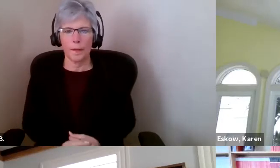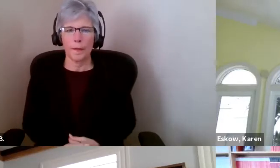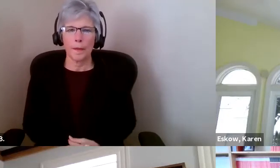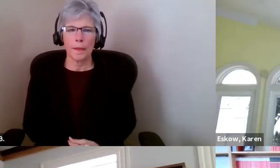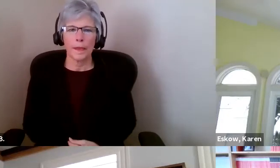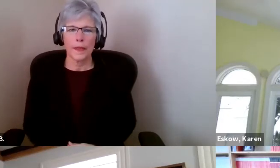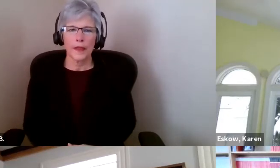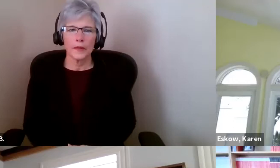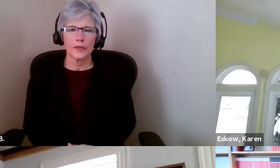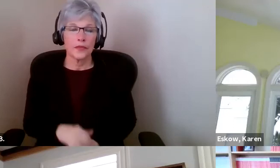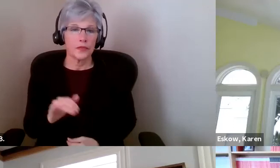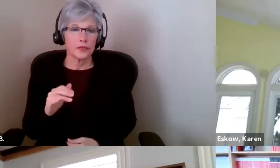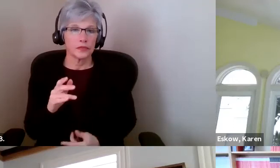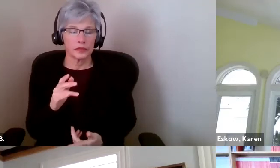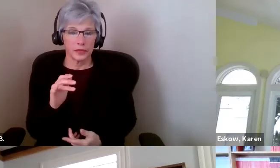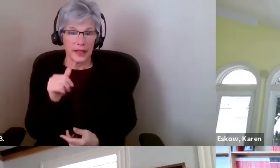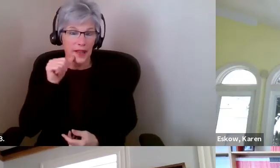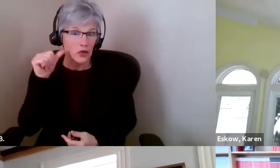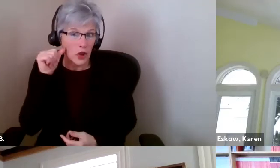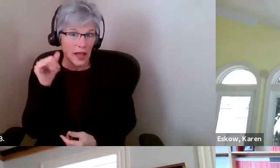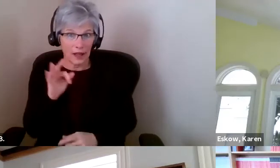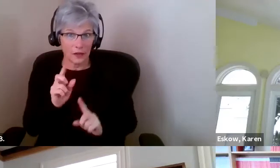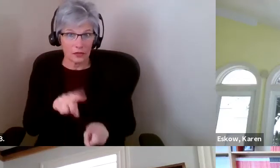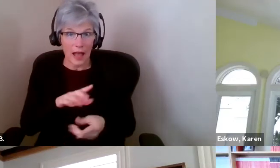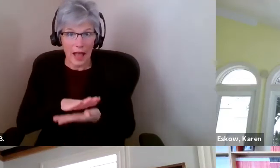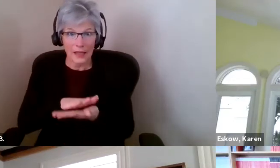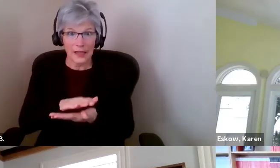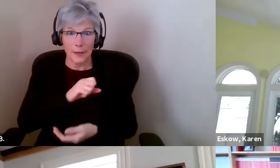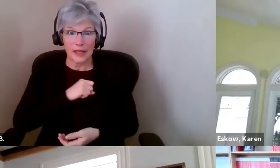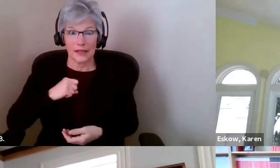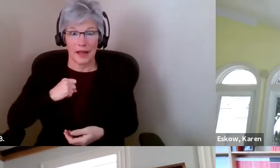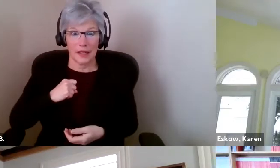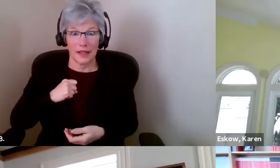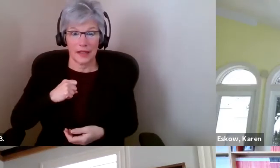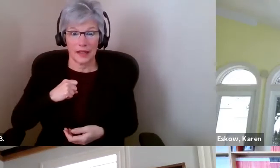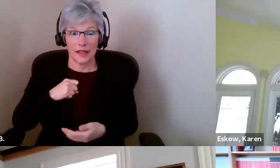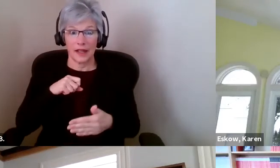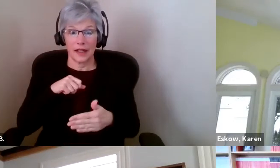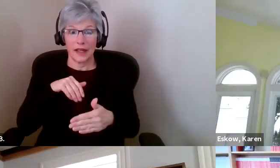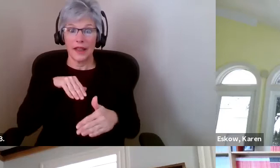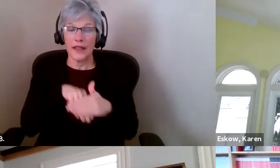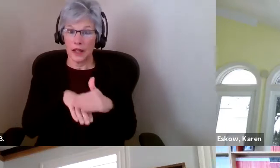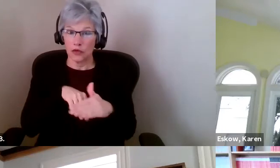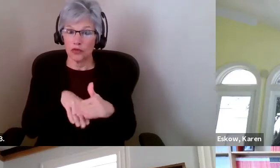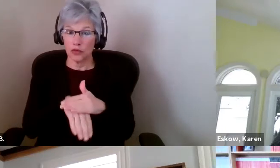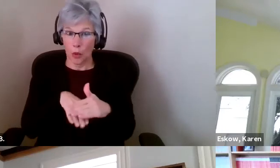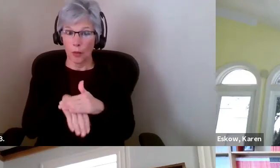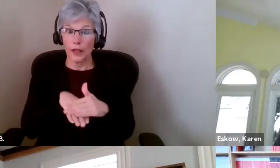as you heard yesterday, if you attended Academic Senate, the enrollment is turning out to look